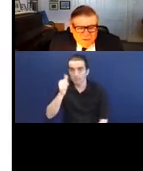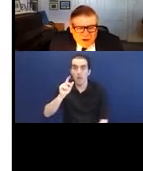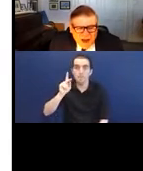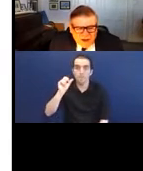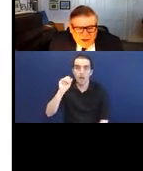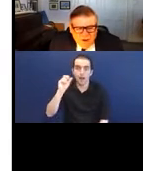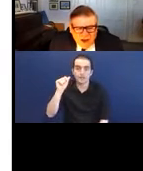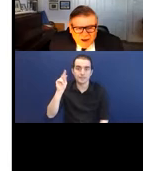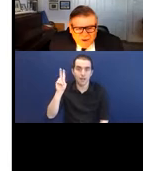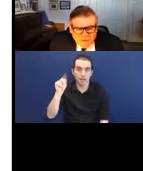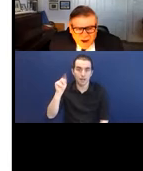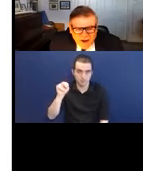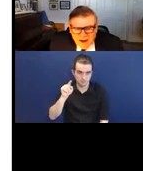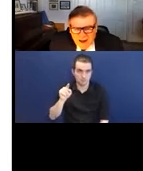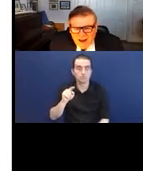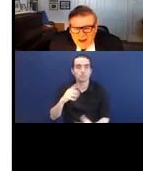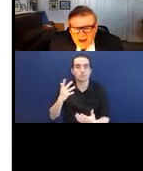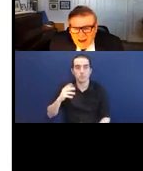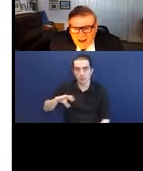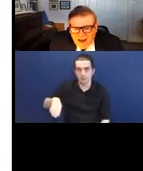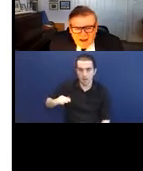film was actually quite a good one.